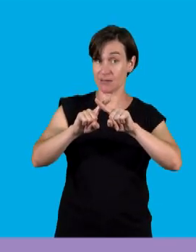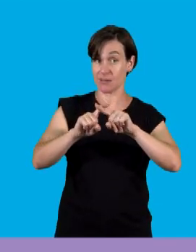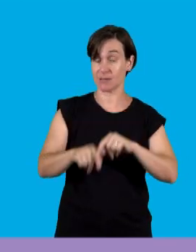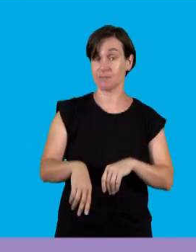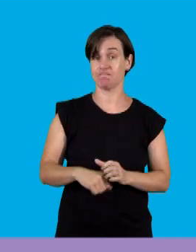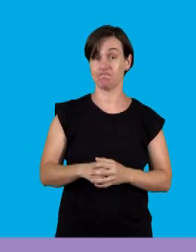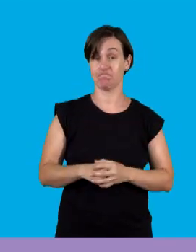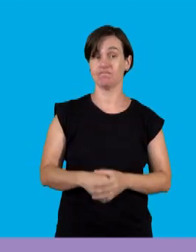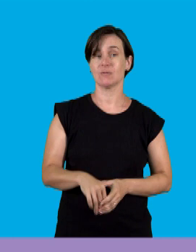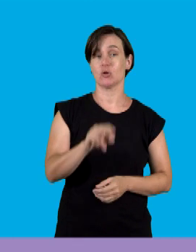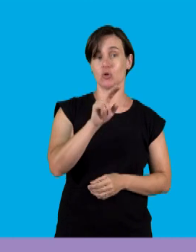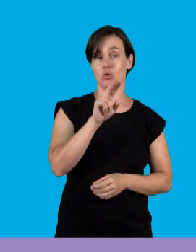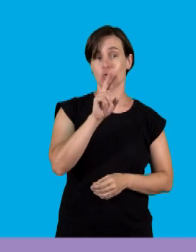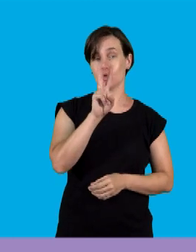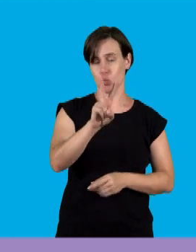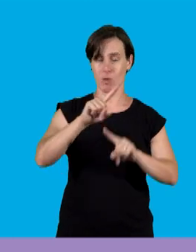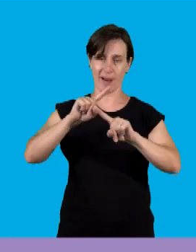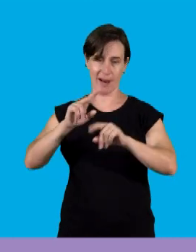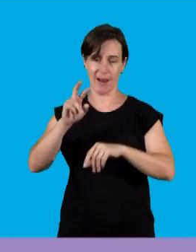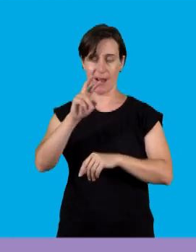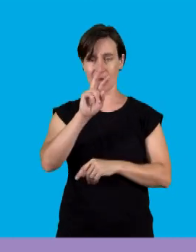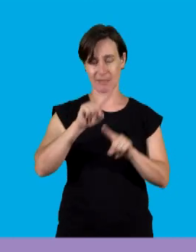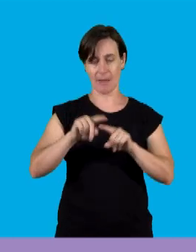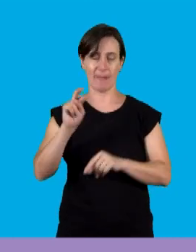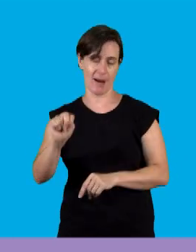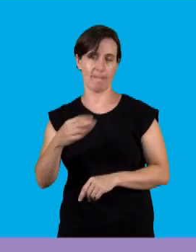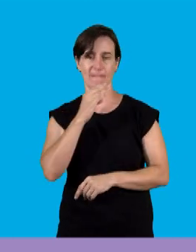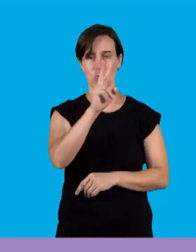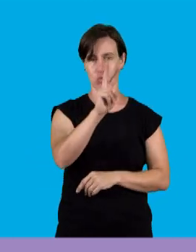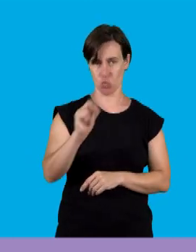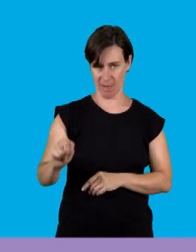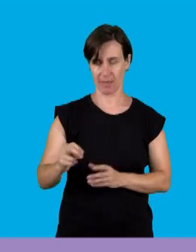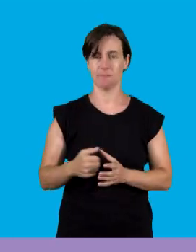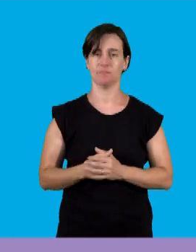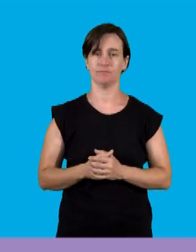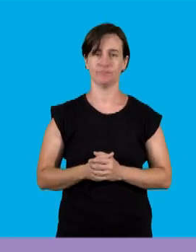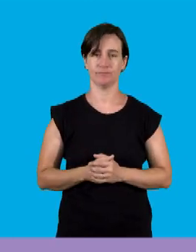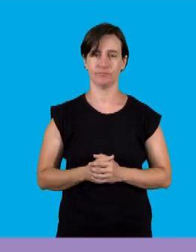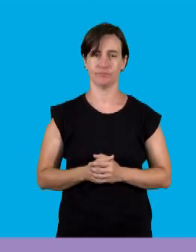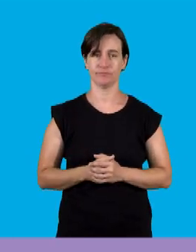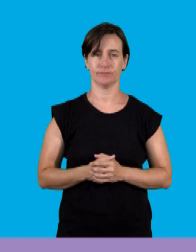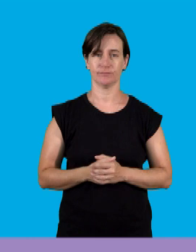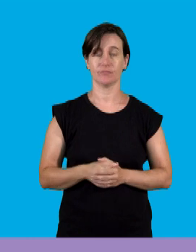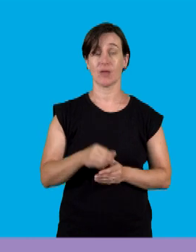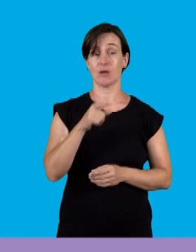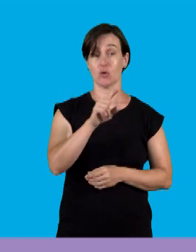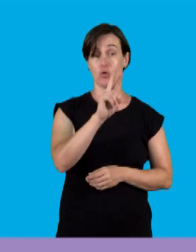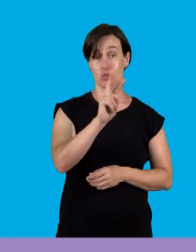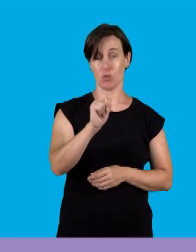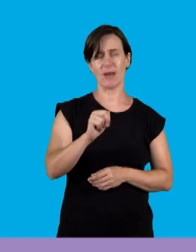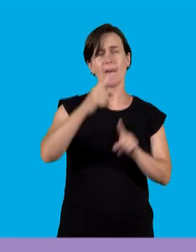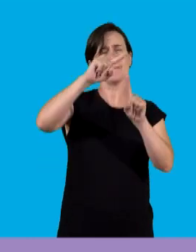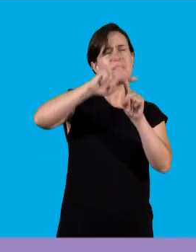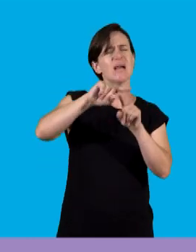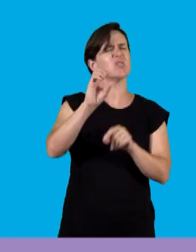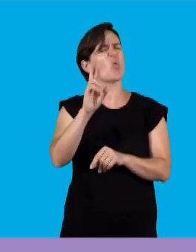2. So that is going to be the constant difference of 2 multiplied by our figure number or our term number, and we are going to add